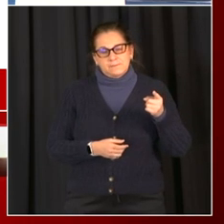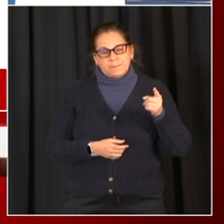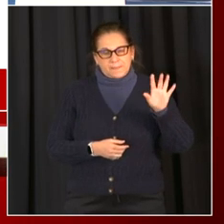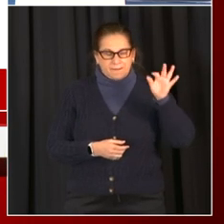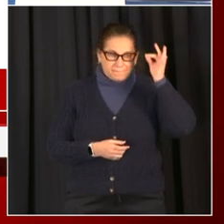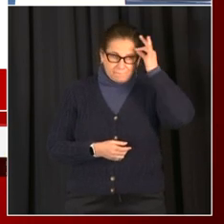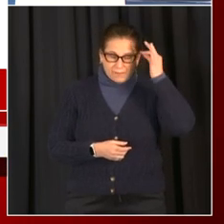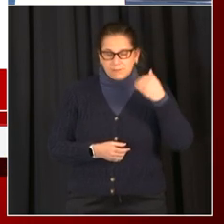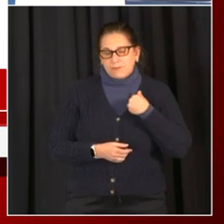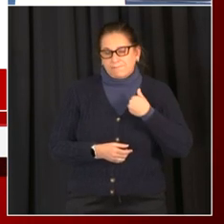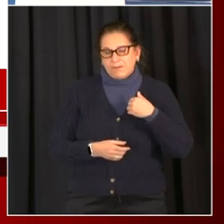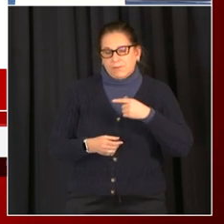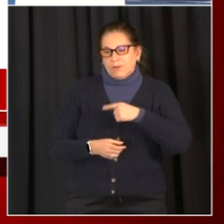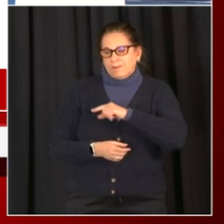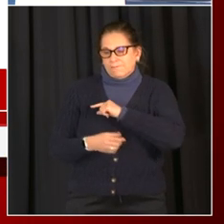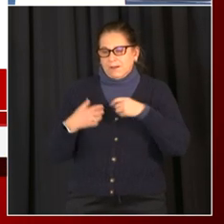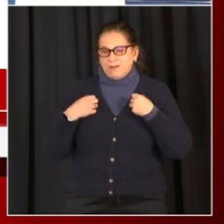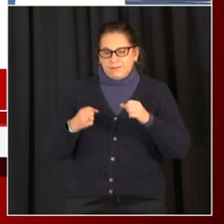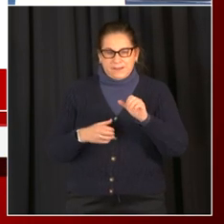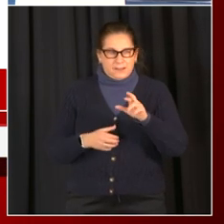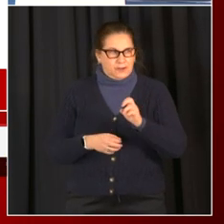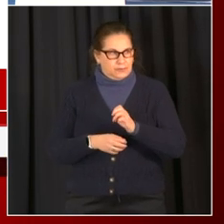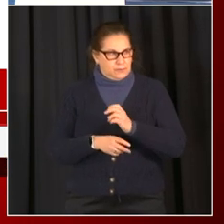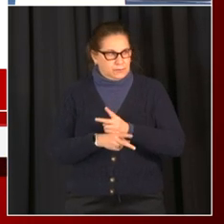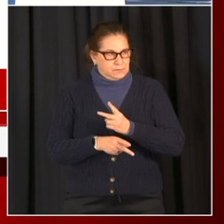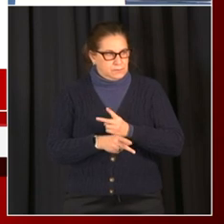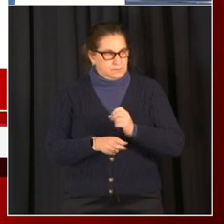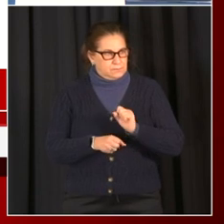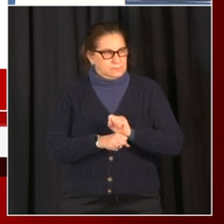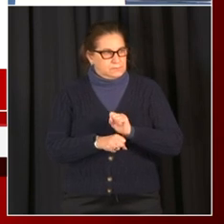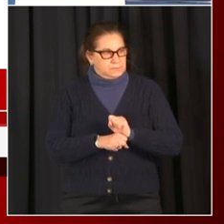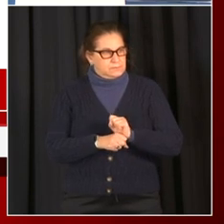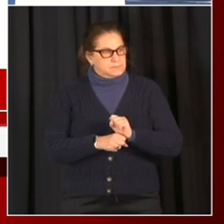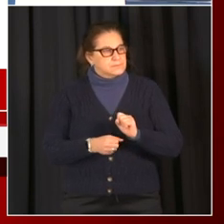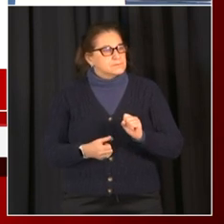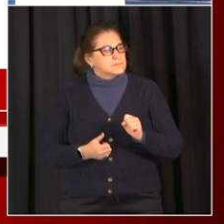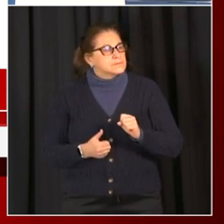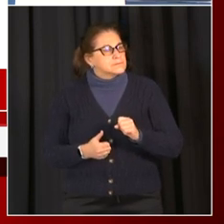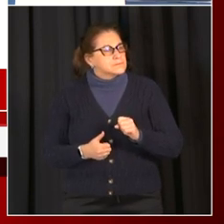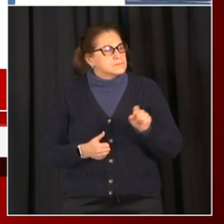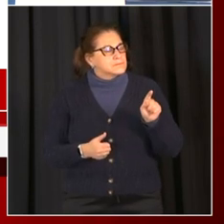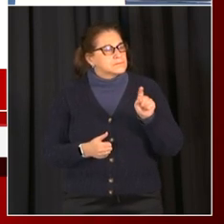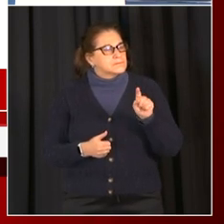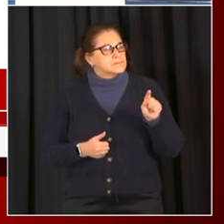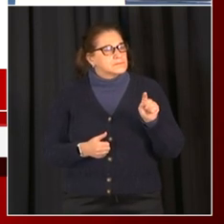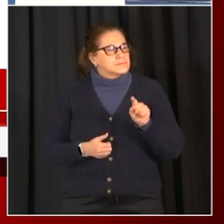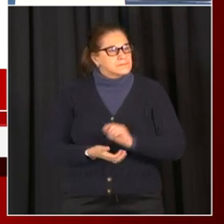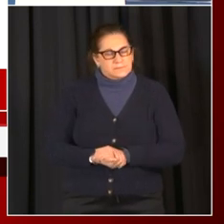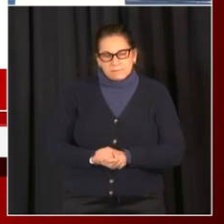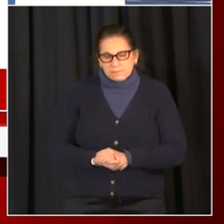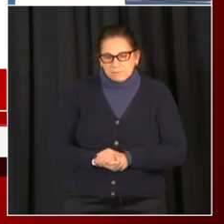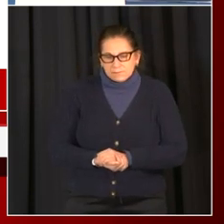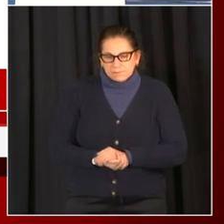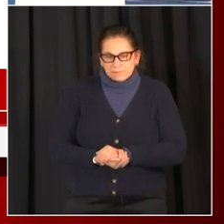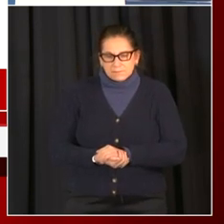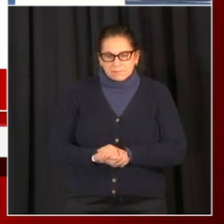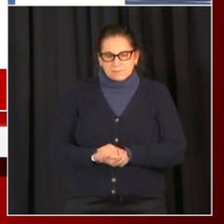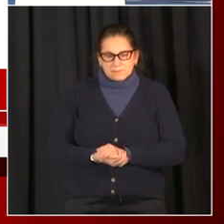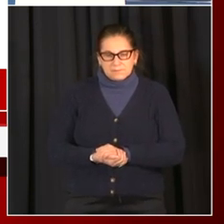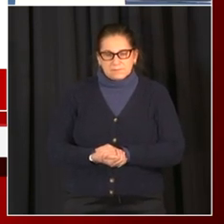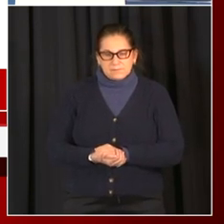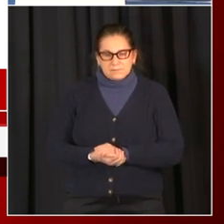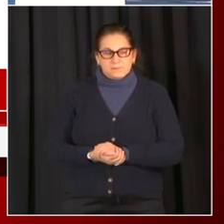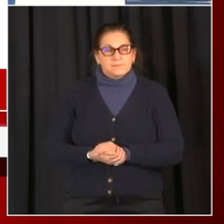And the way we're partnering to do this is later this week, there will be an online registration tool that will aim to connect those individual healthcare